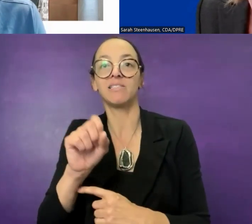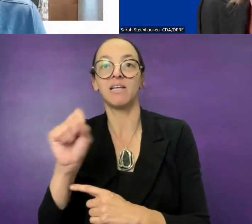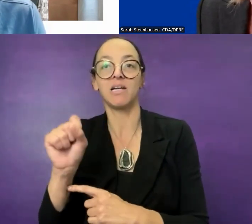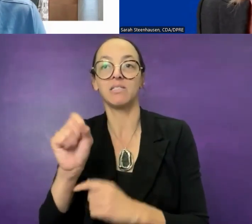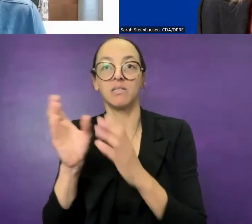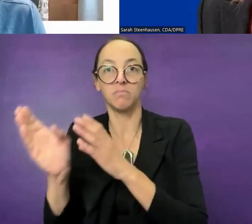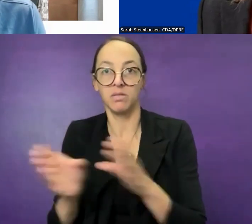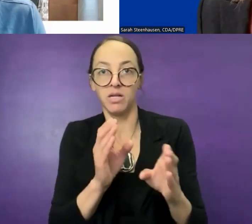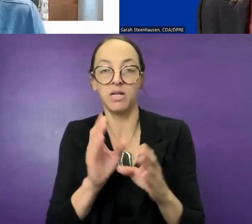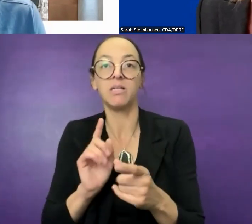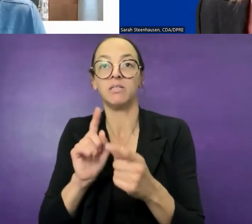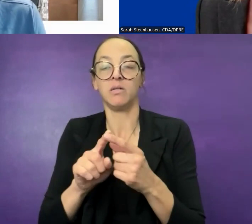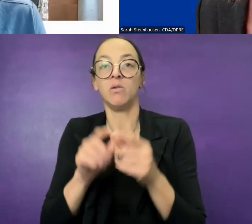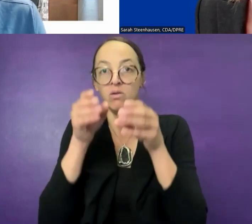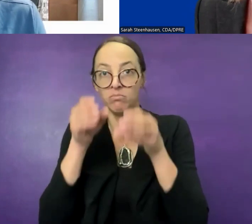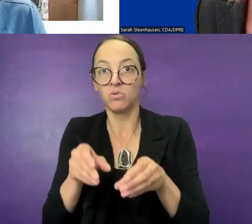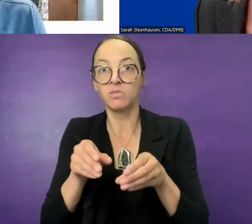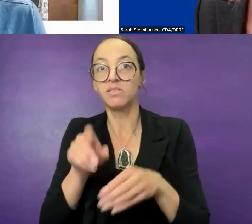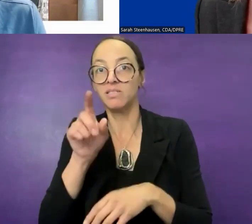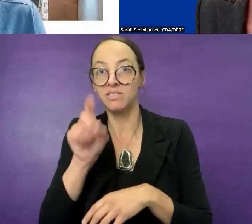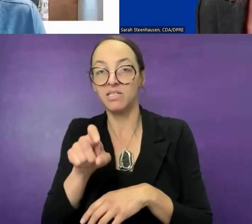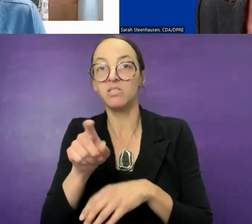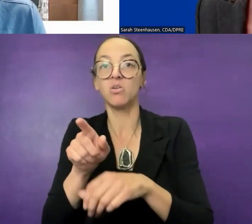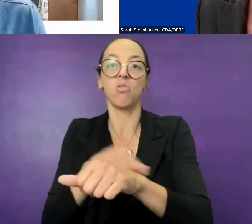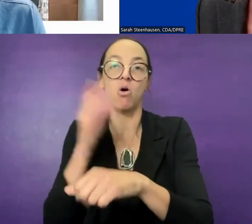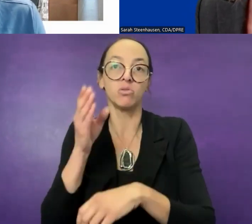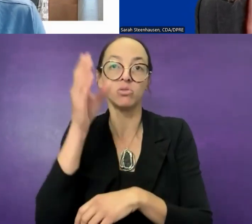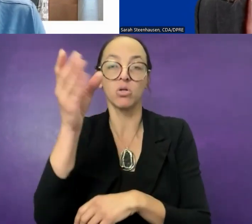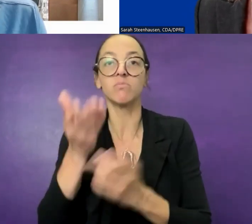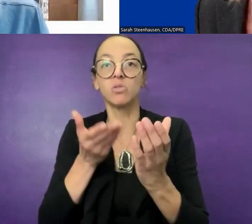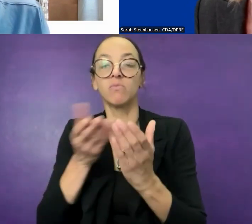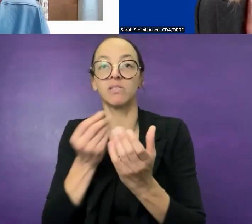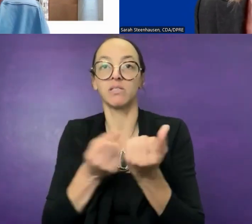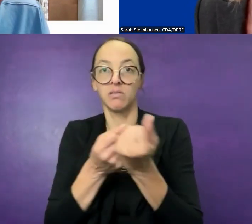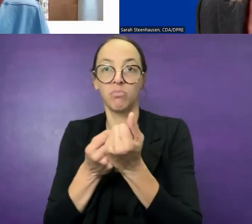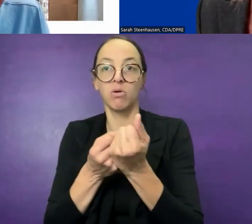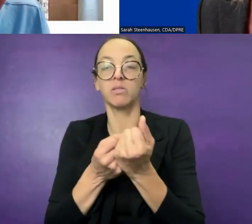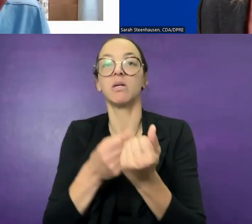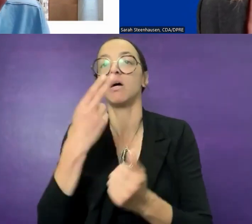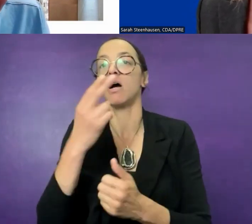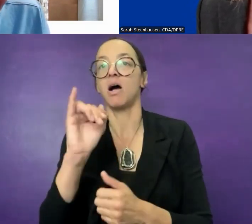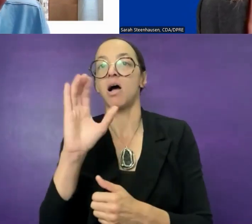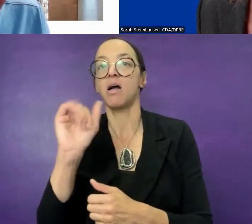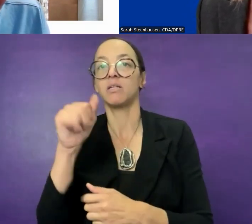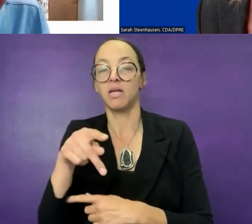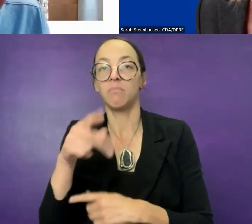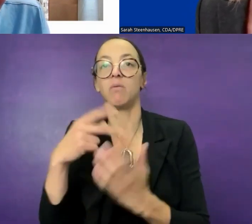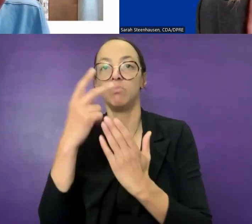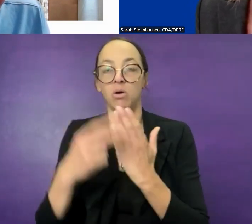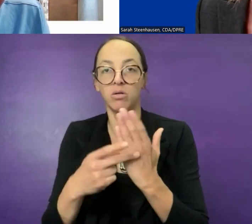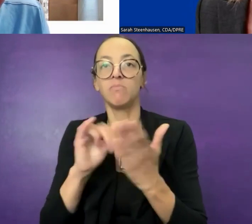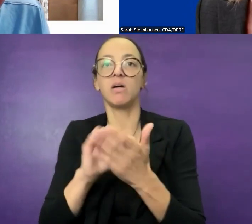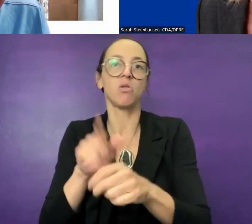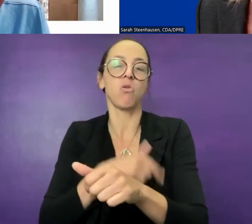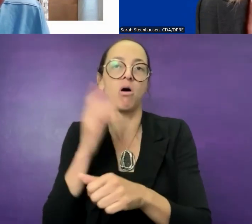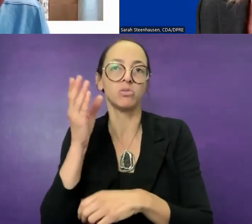needs long-term services and supports. The HICAP program, which is the Health Insurance Counseling and Advocacy Program, often gets a call